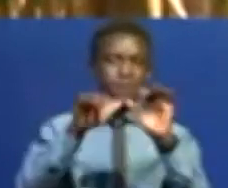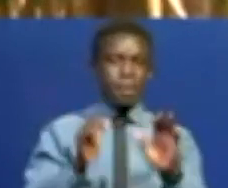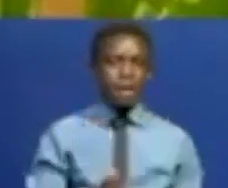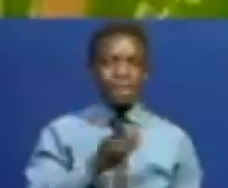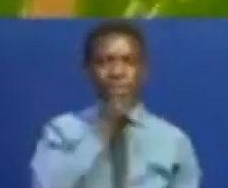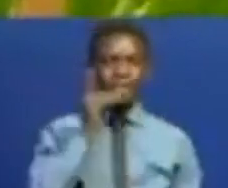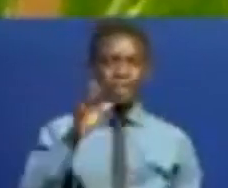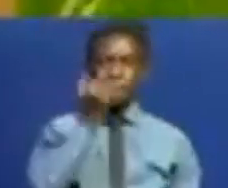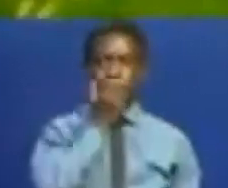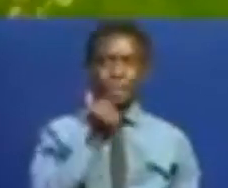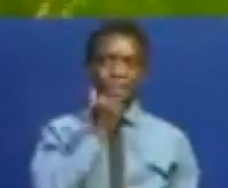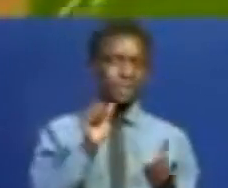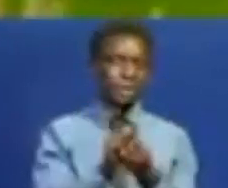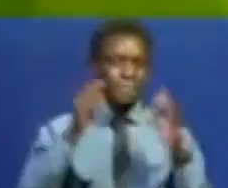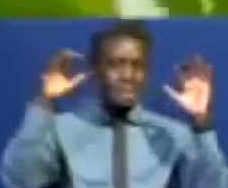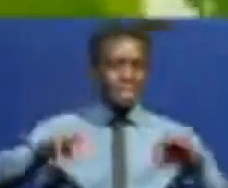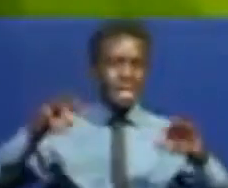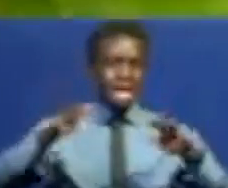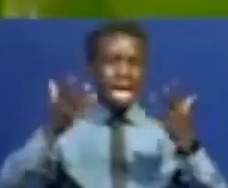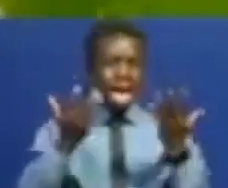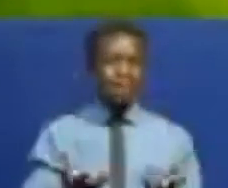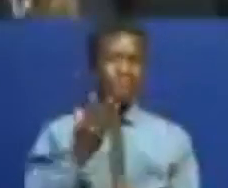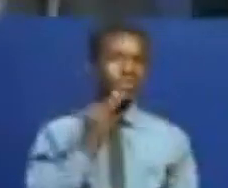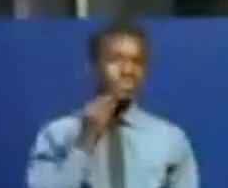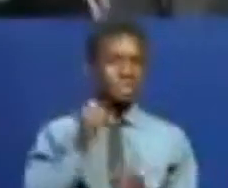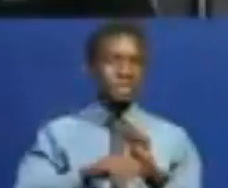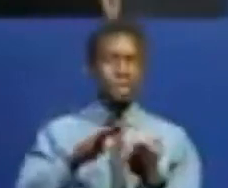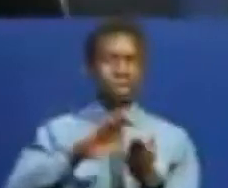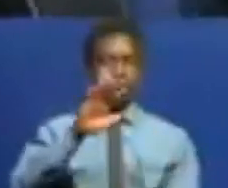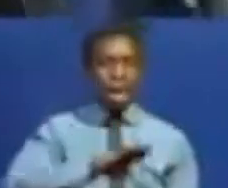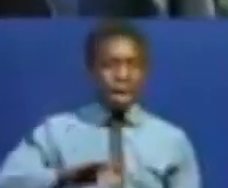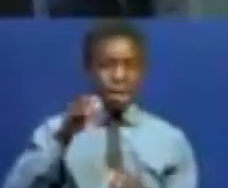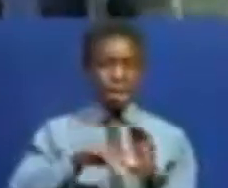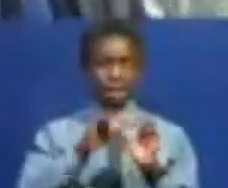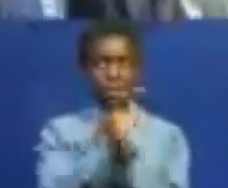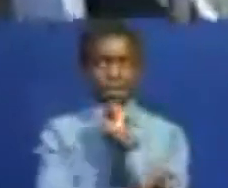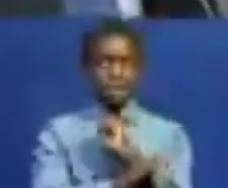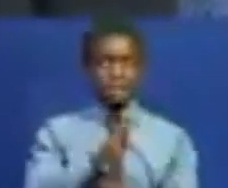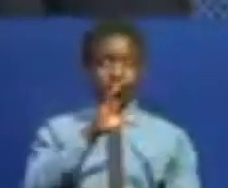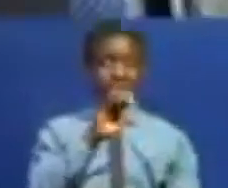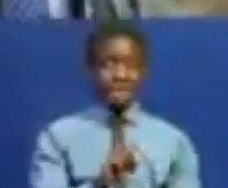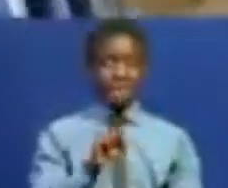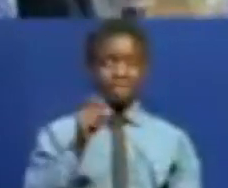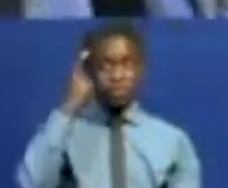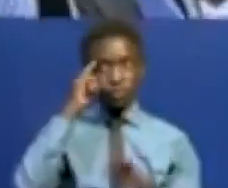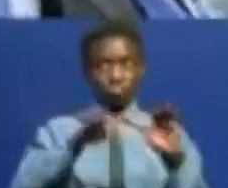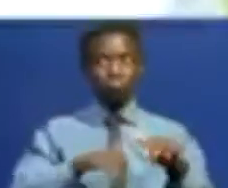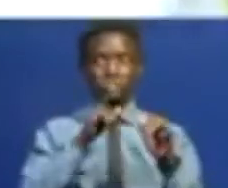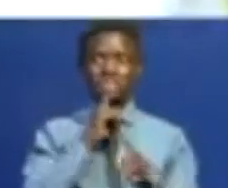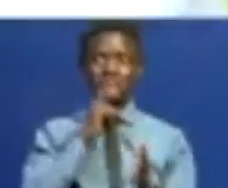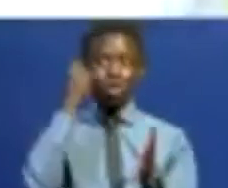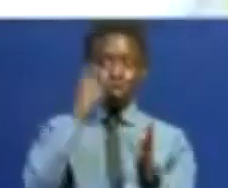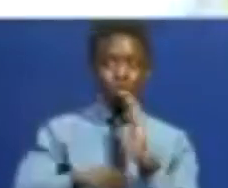as heavy rains are experienced in most parts of the country. And now Agriculture Cabinet Secretary says the cost of the service has